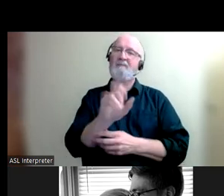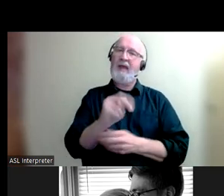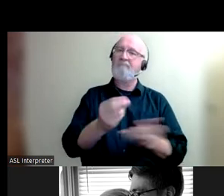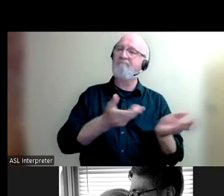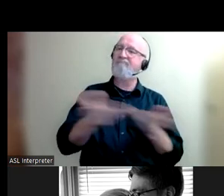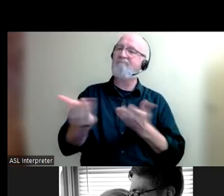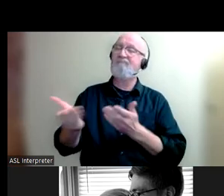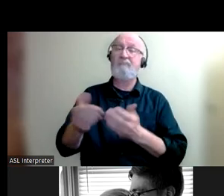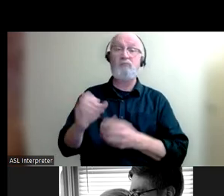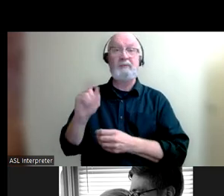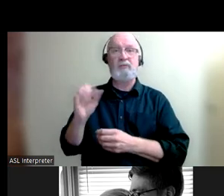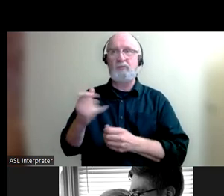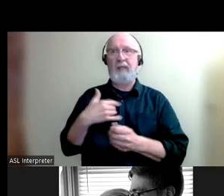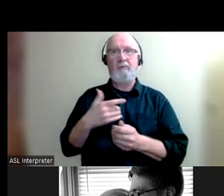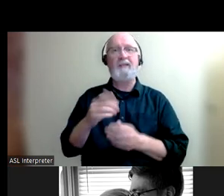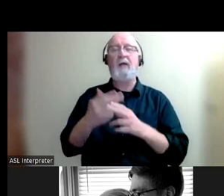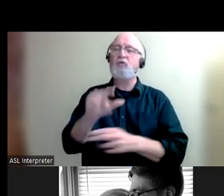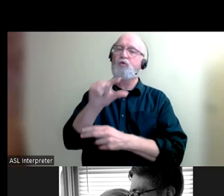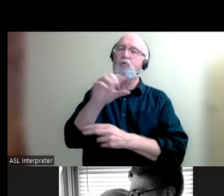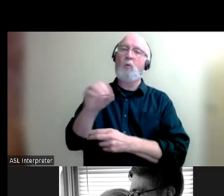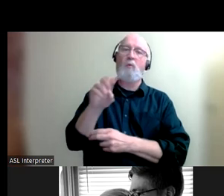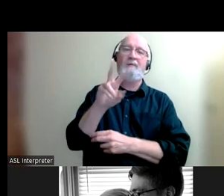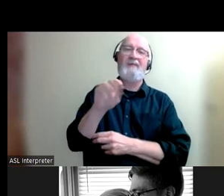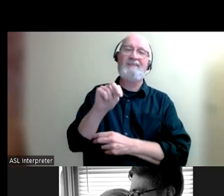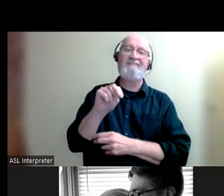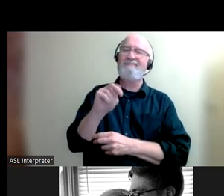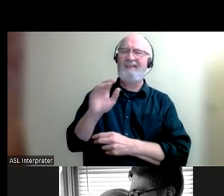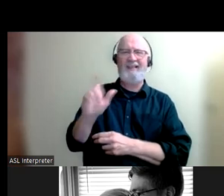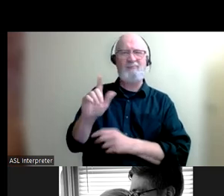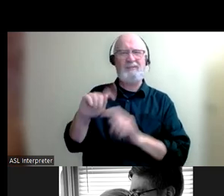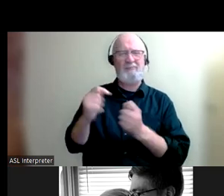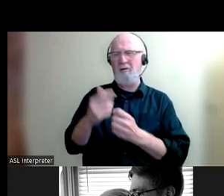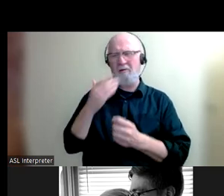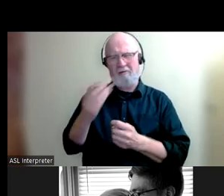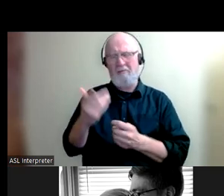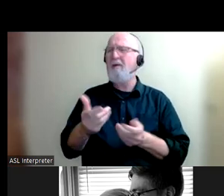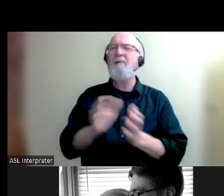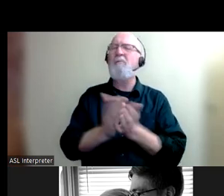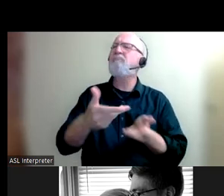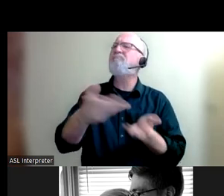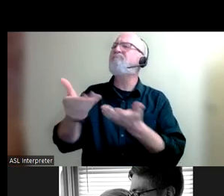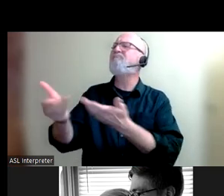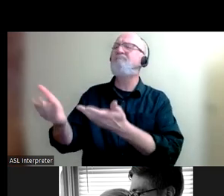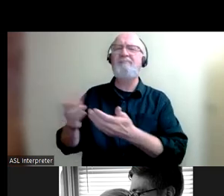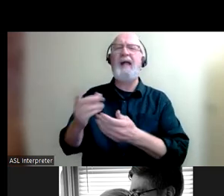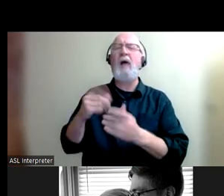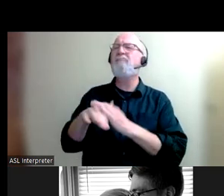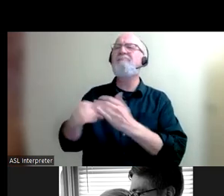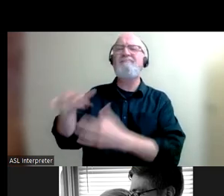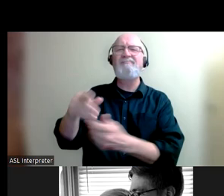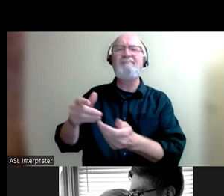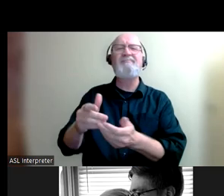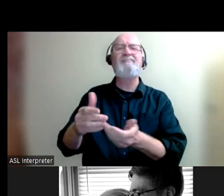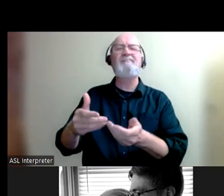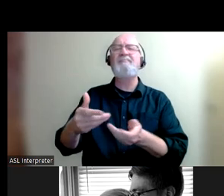John's. Emma and her team in there is like, it's just really great to see the library out into the communities and